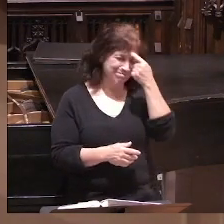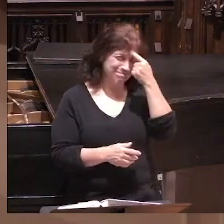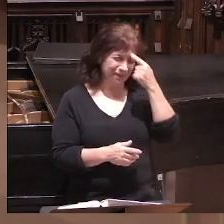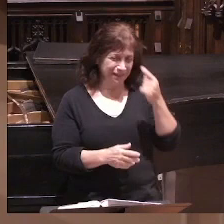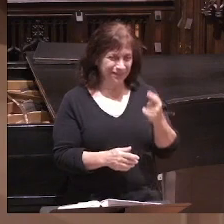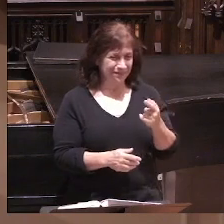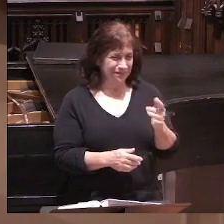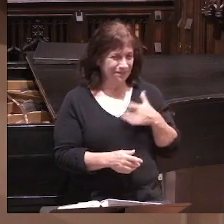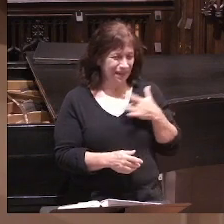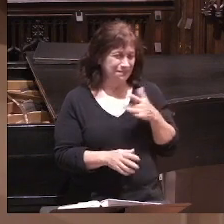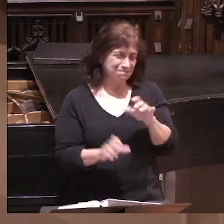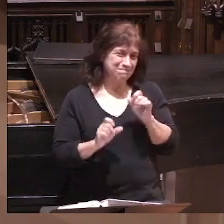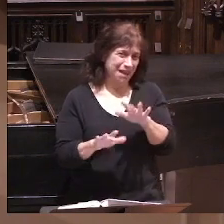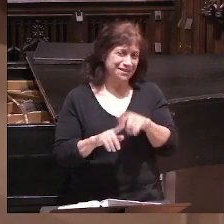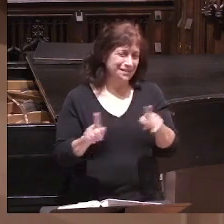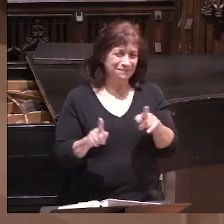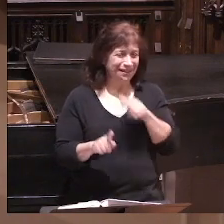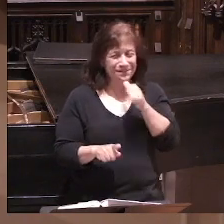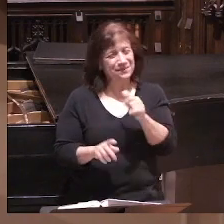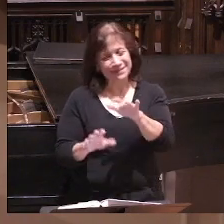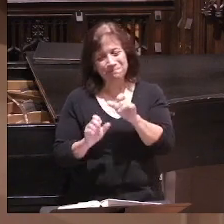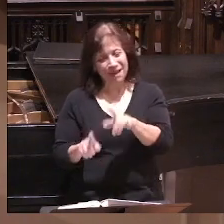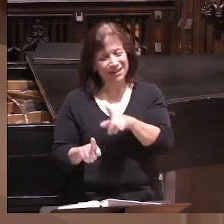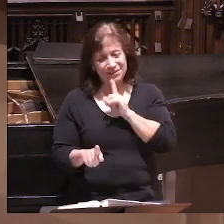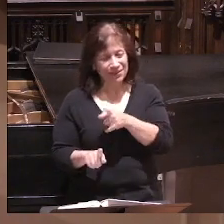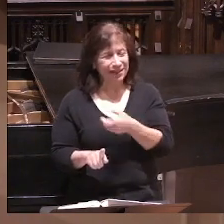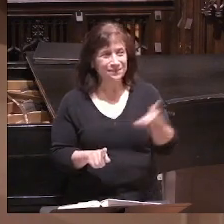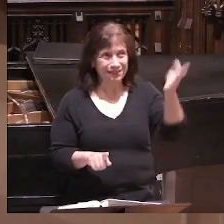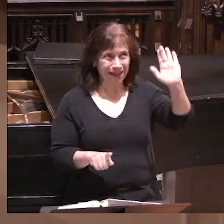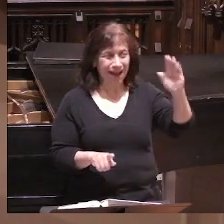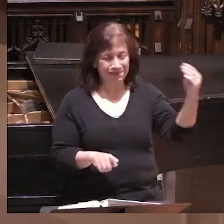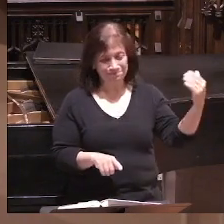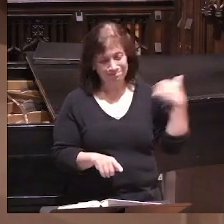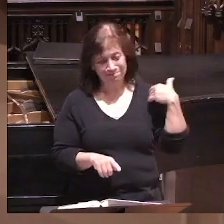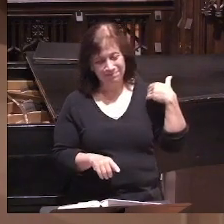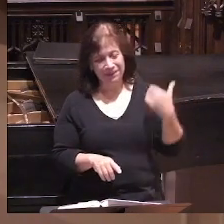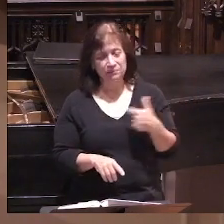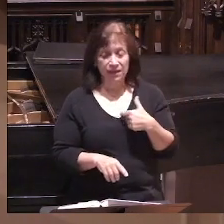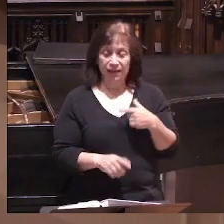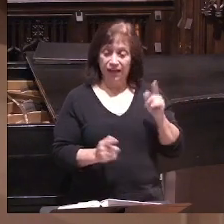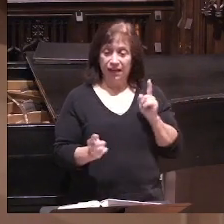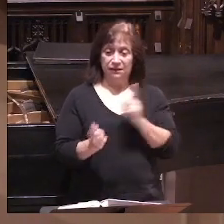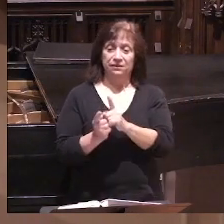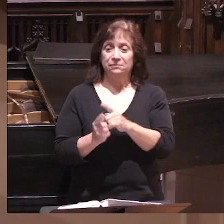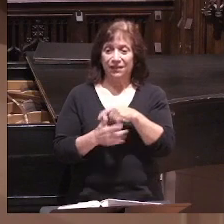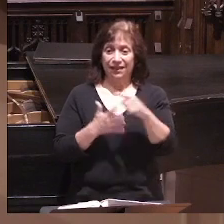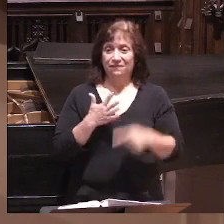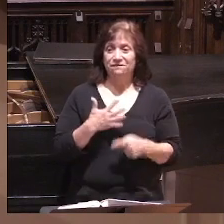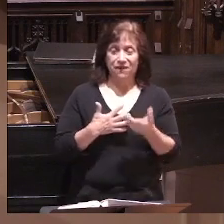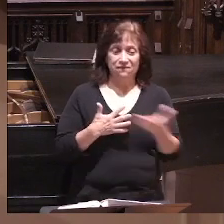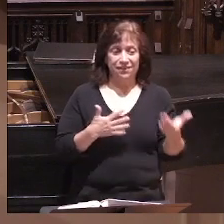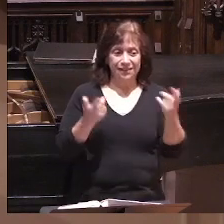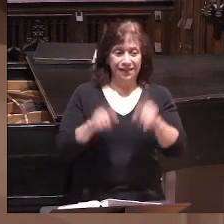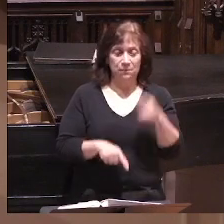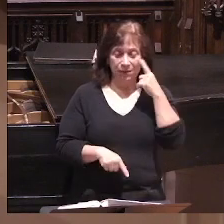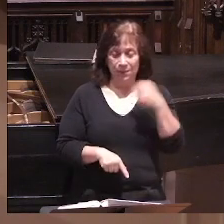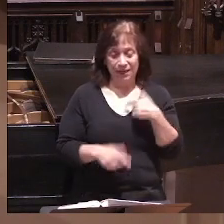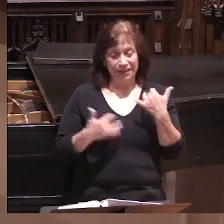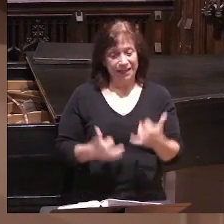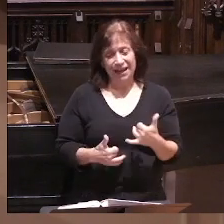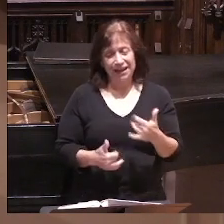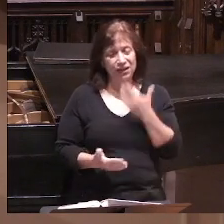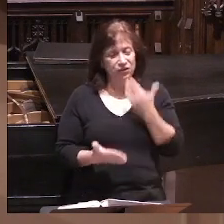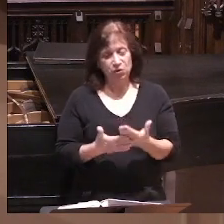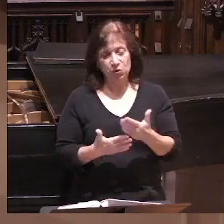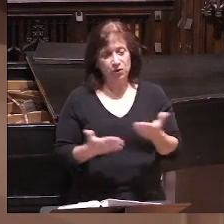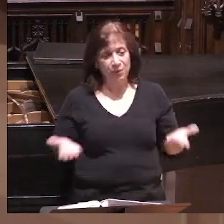And of course it wasn't magical, it was divine. And I came up to you and said, you have no idea, like five things just happened to me today. And it was so good to be